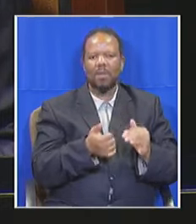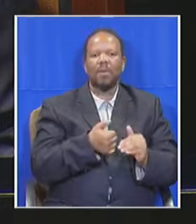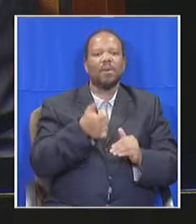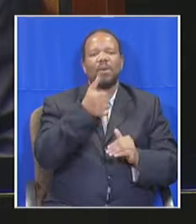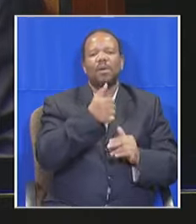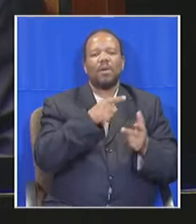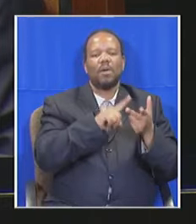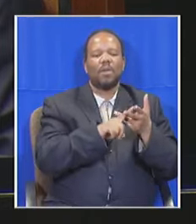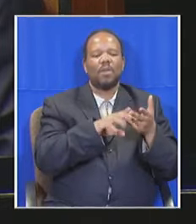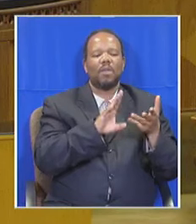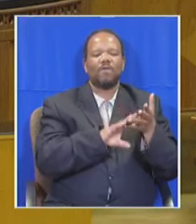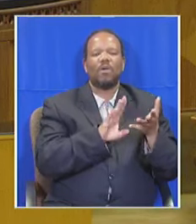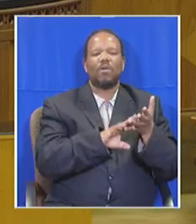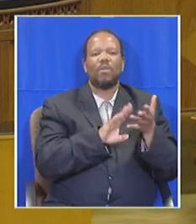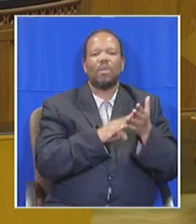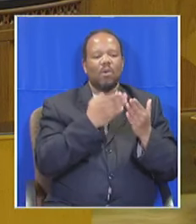order.